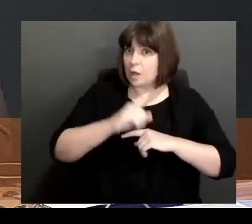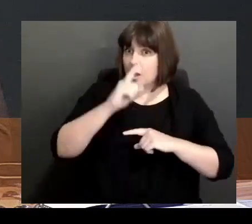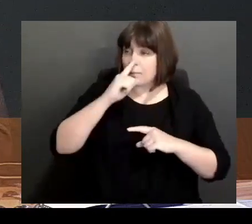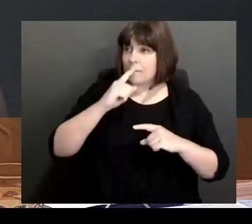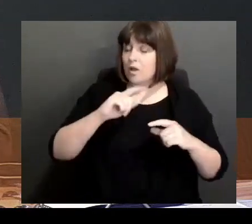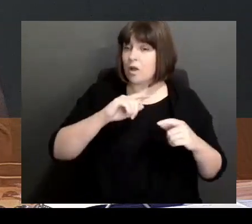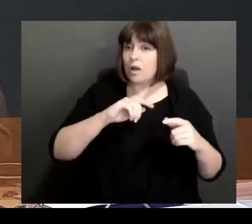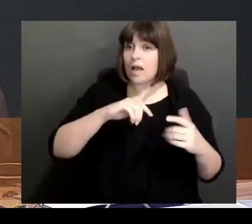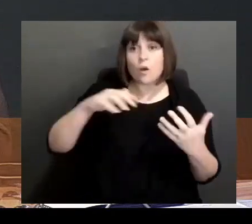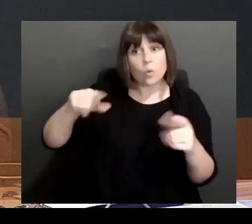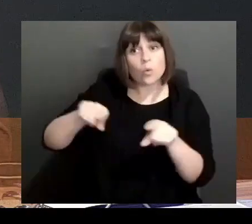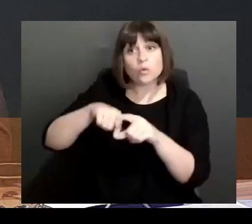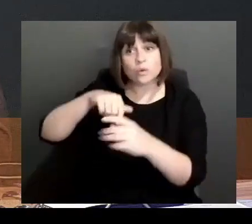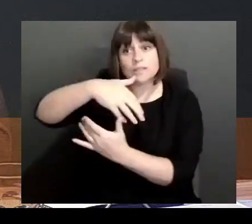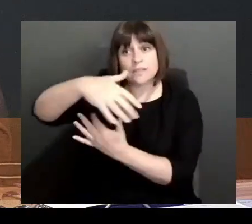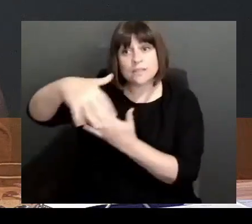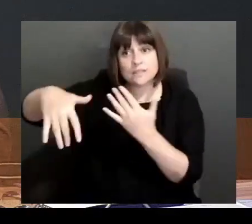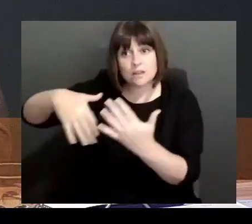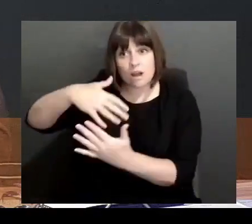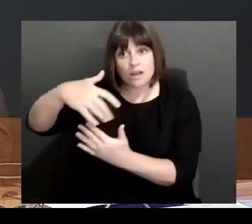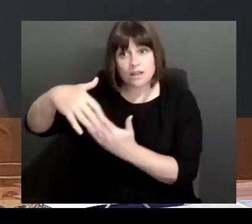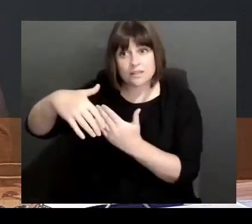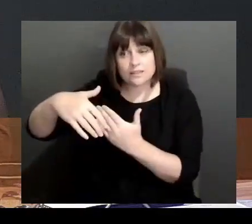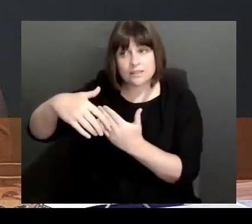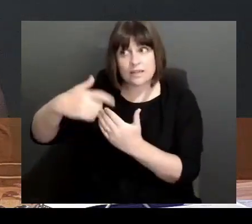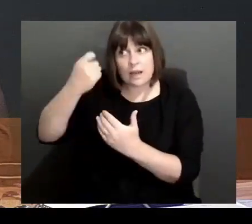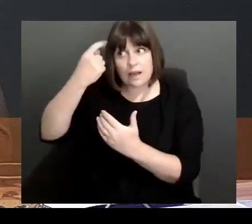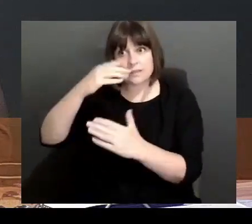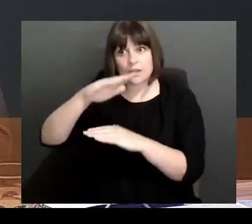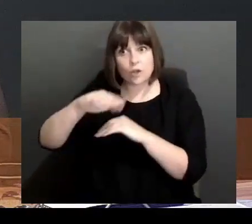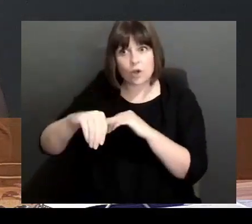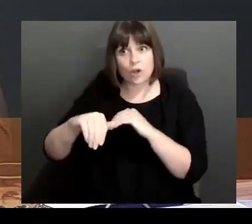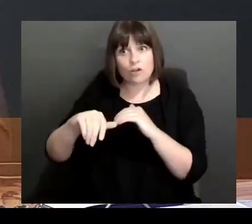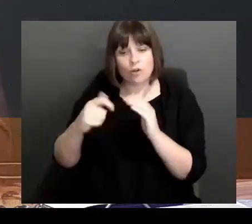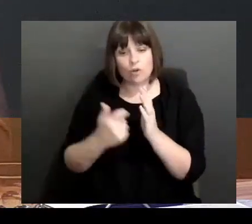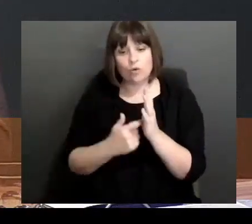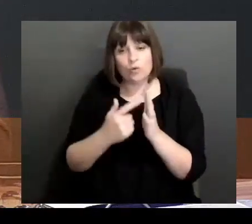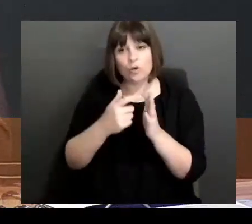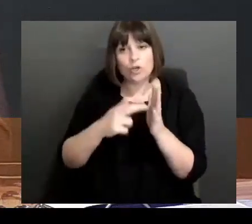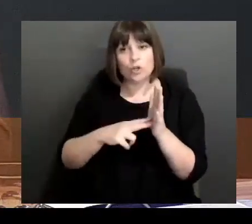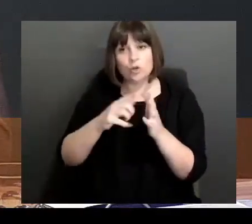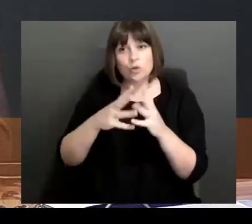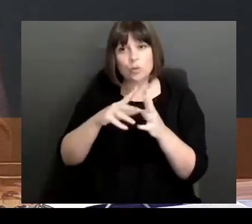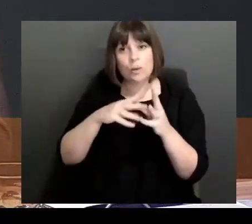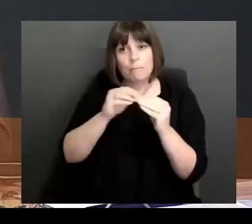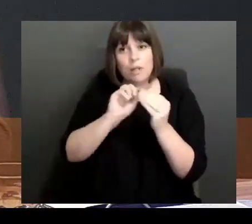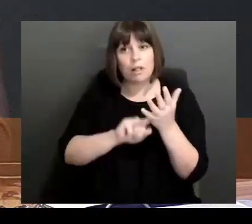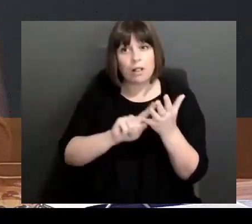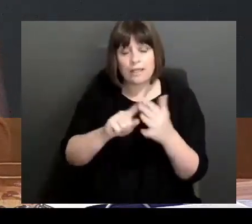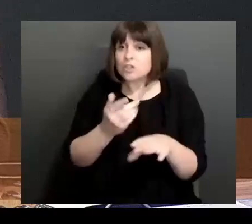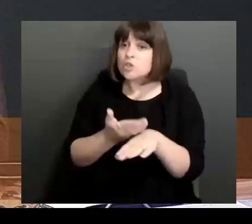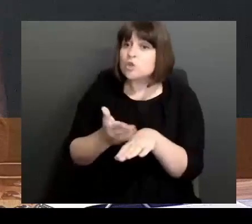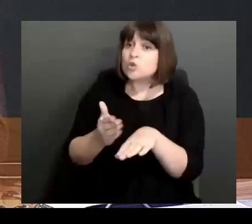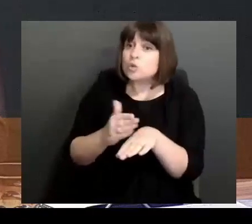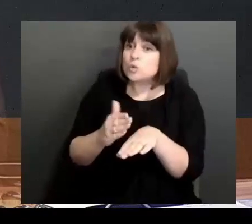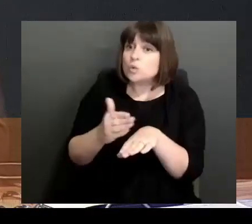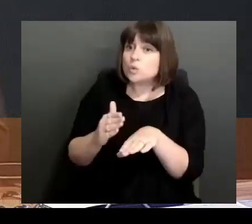forth is a new sector. Maybe been around a while, but certainly exacerbated in the last 15